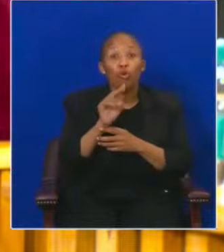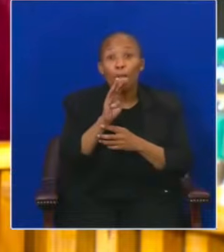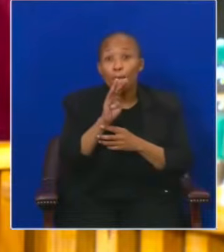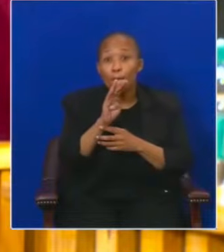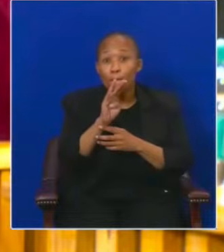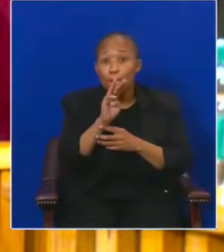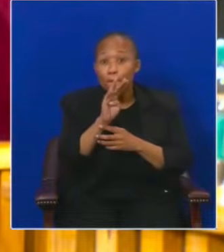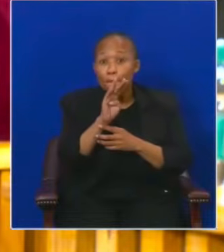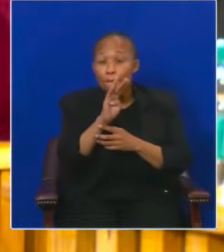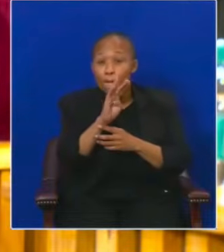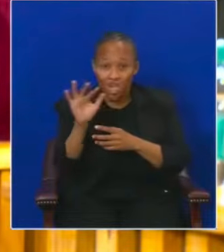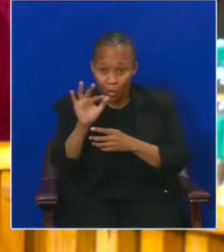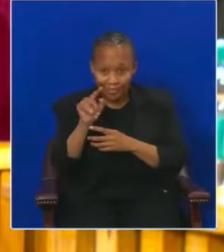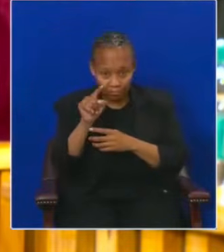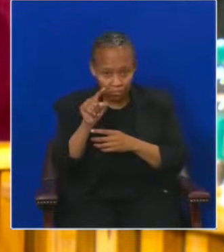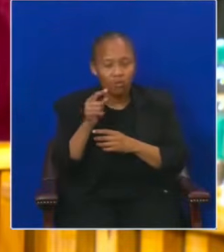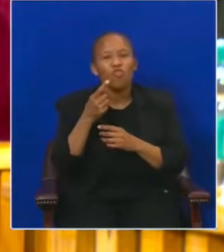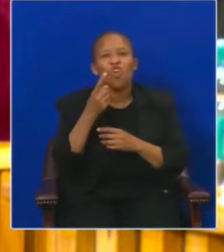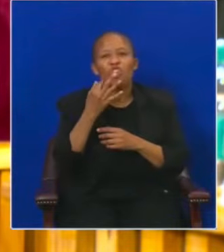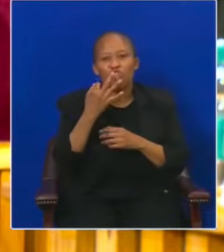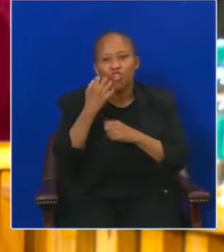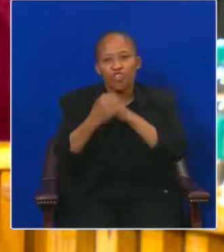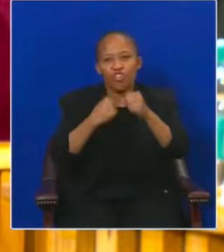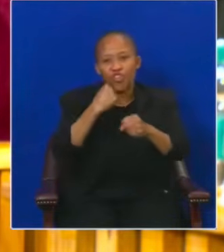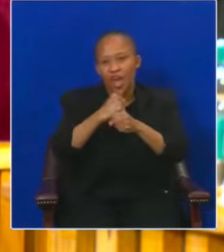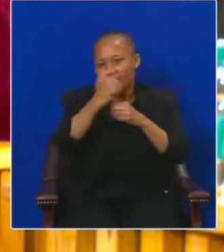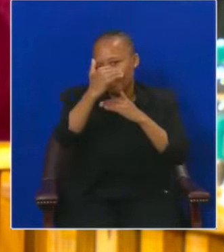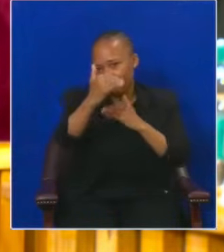And in respect of General Khan,